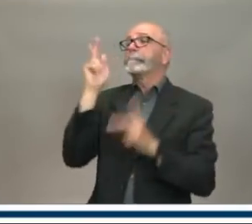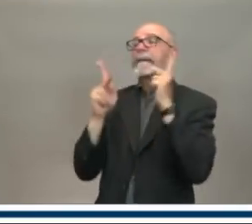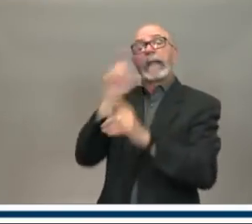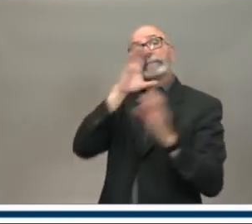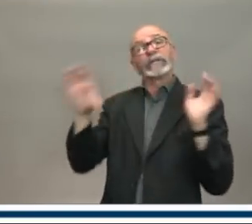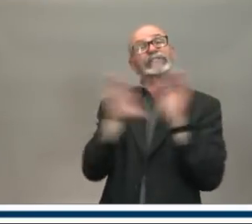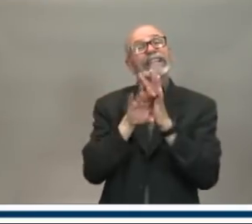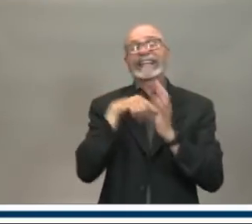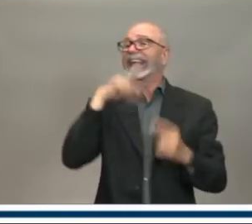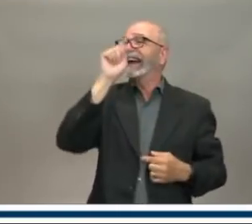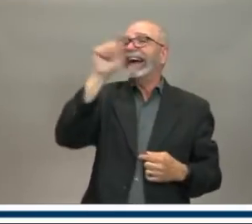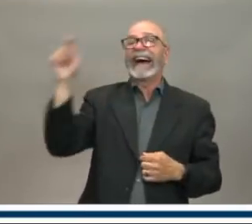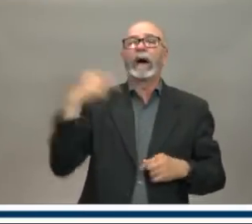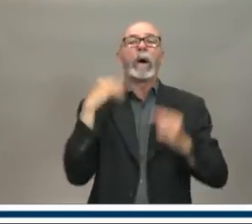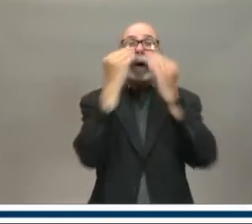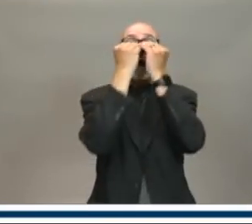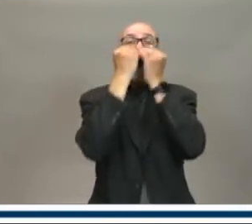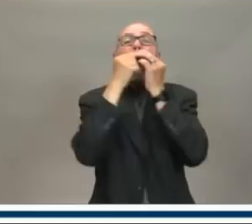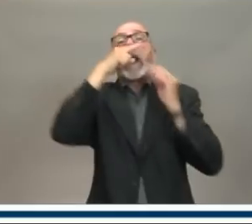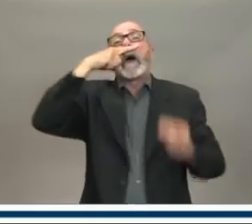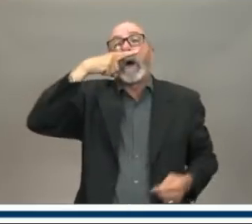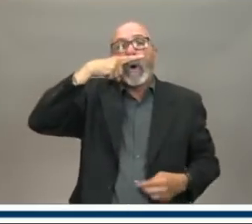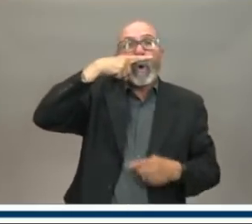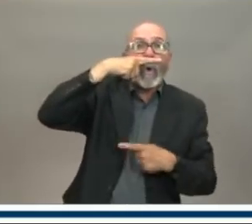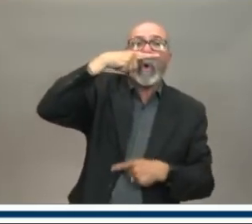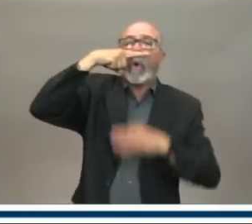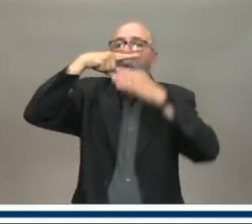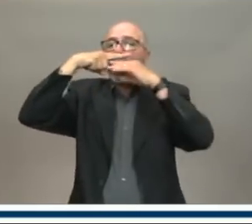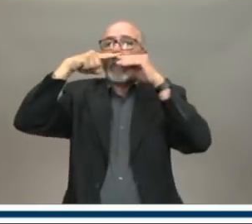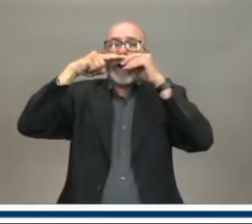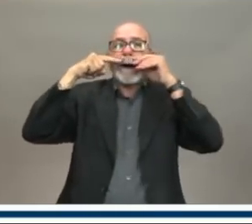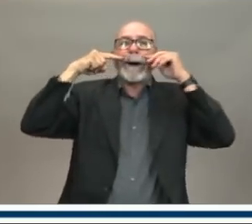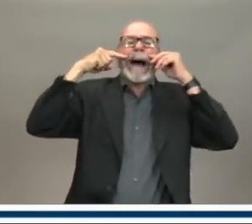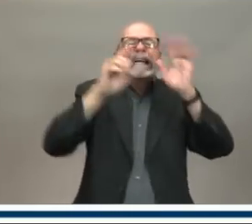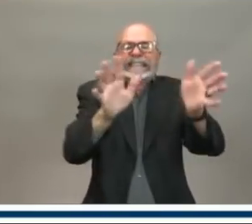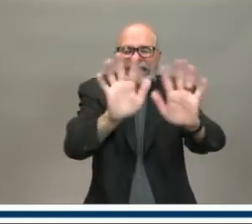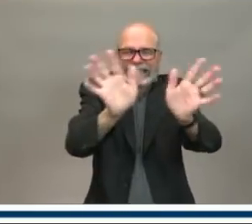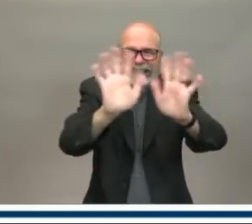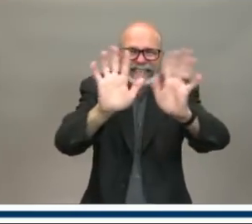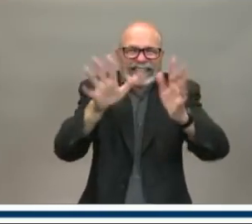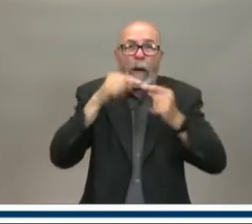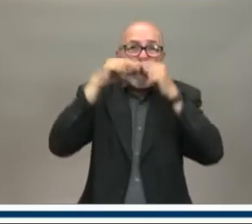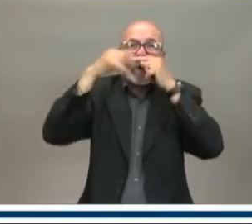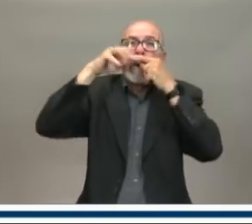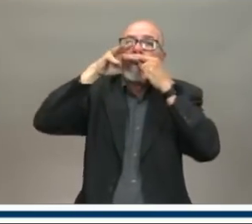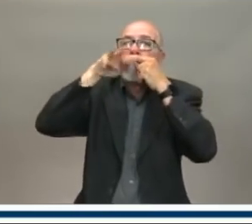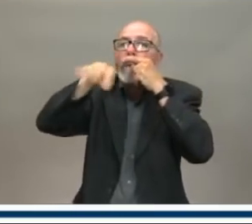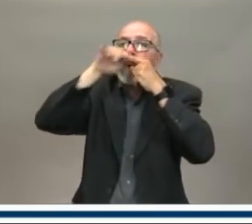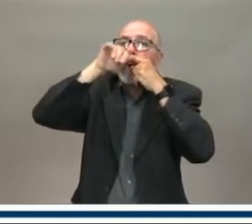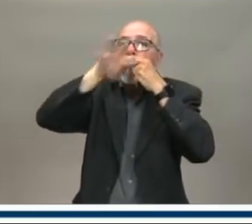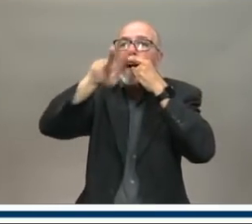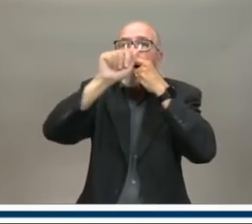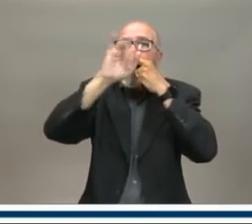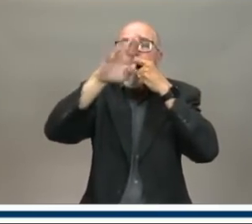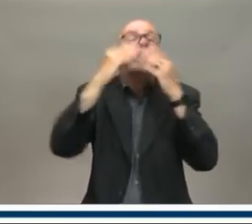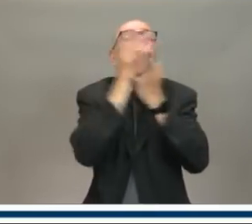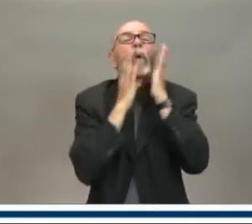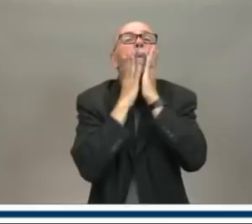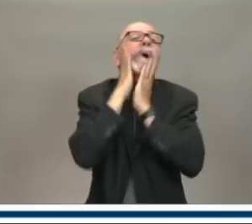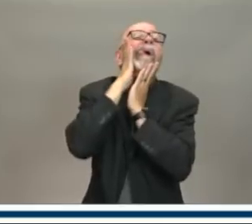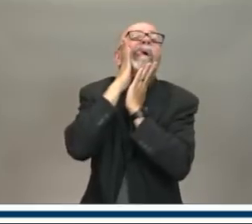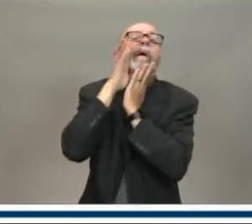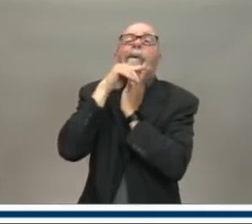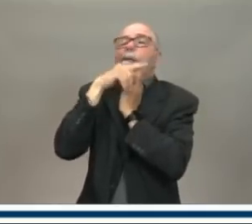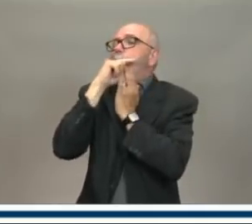they pull the mask down so it's only over their mouth, it's not over their nose. Or they pull the mask aside. I've seen pictures of people eating or